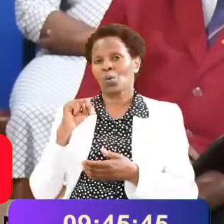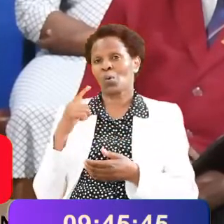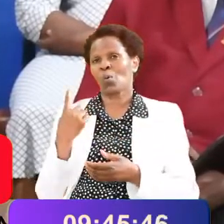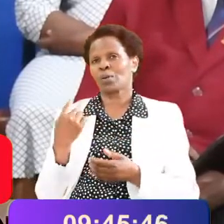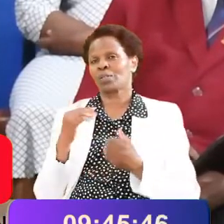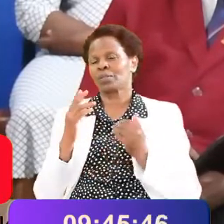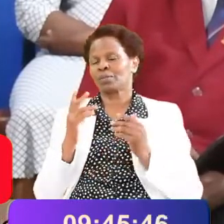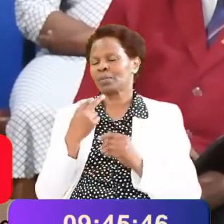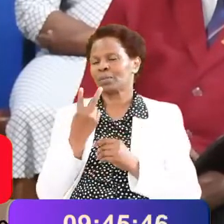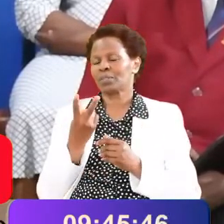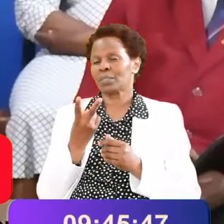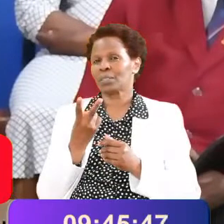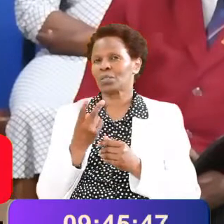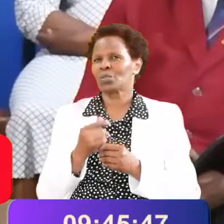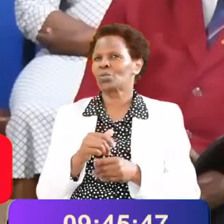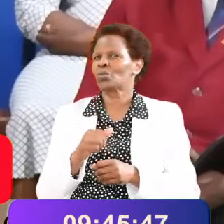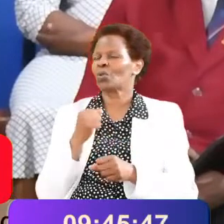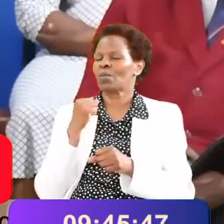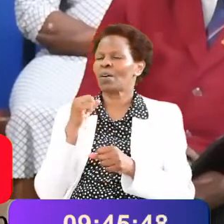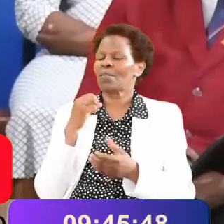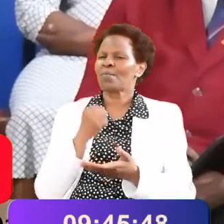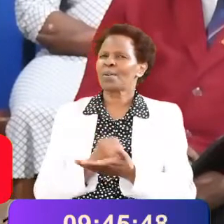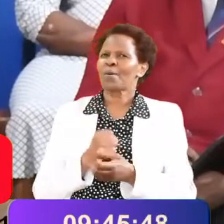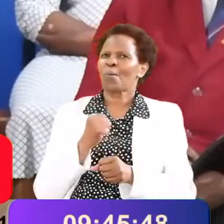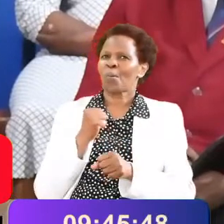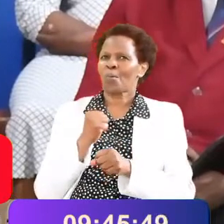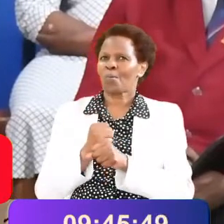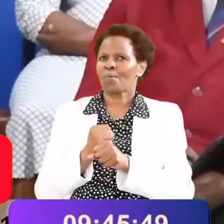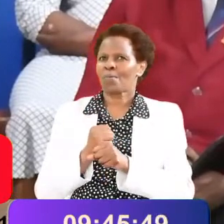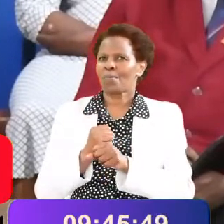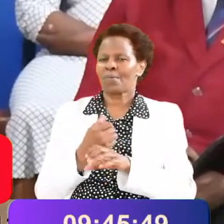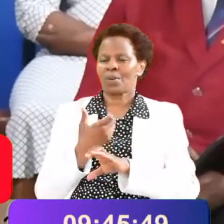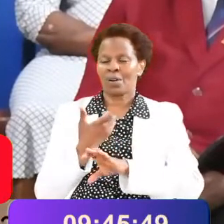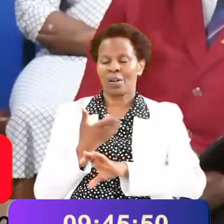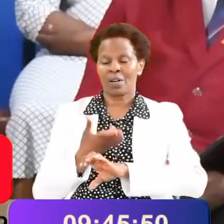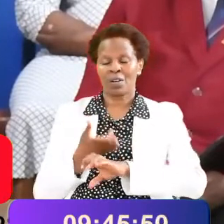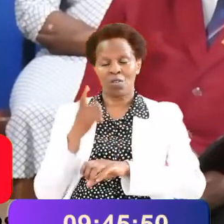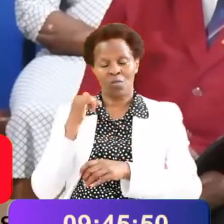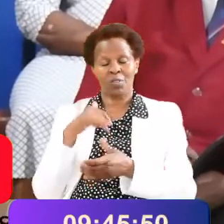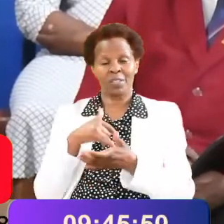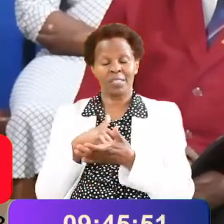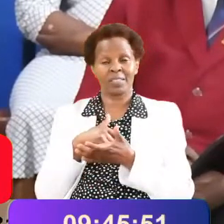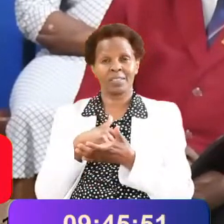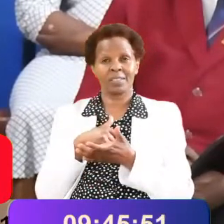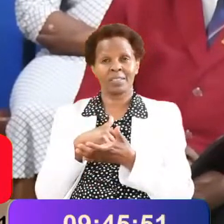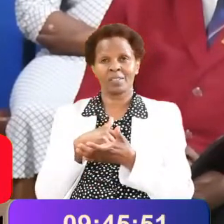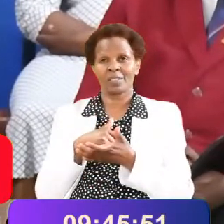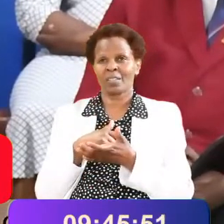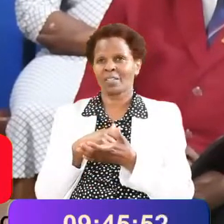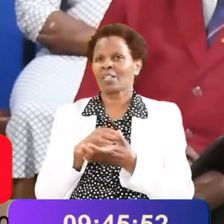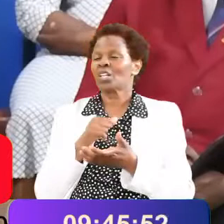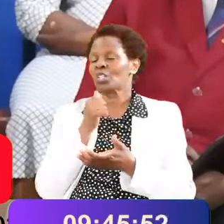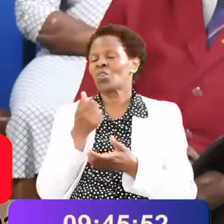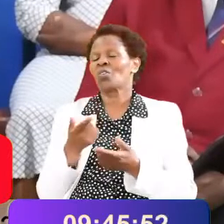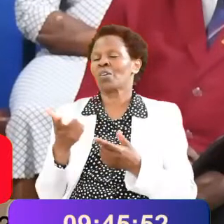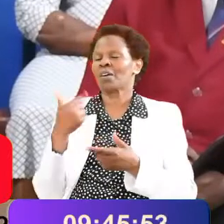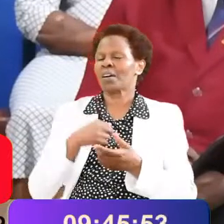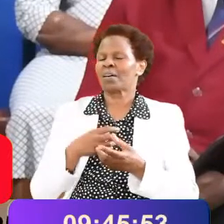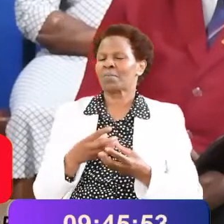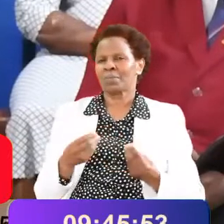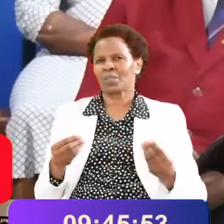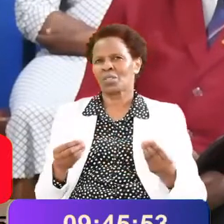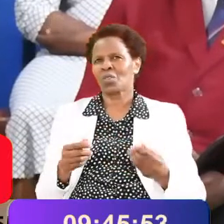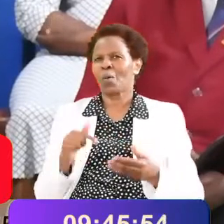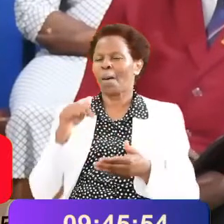that we are told to pursue, it means it is elusive. It is not something that will come automatically. That is why we are told, pursue peace.